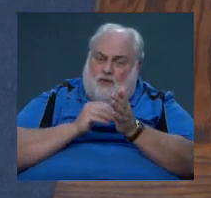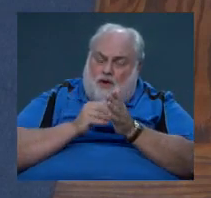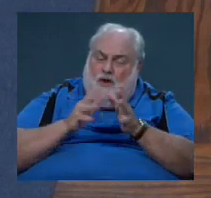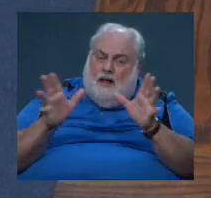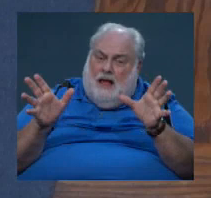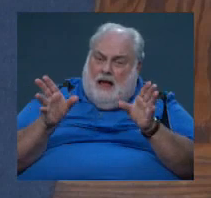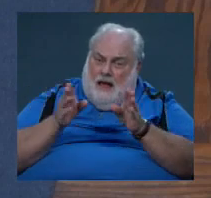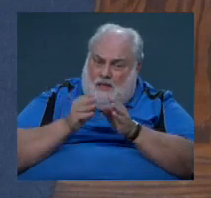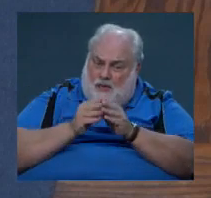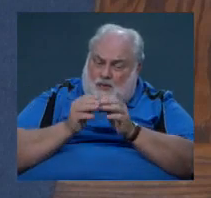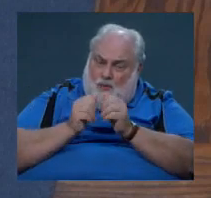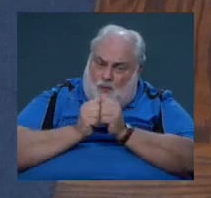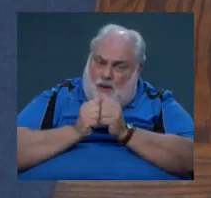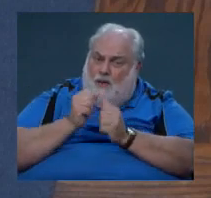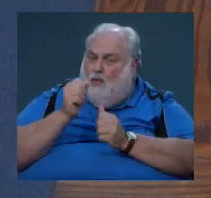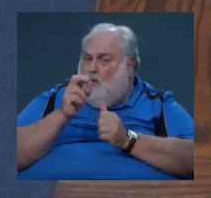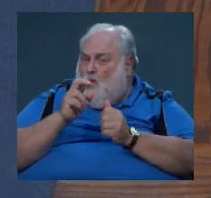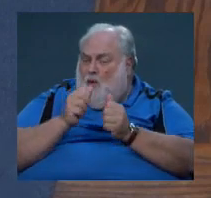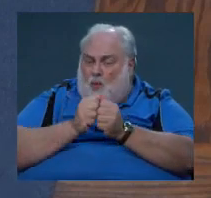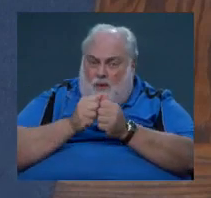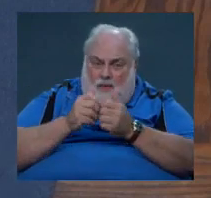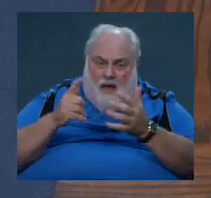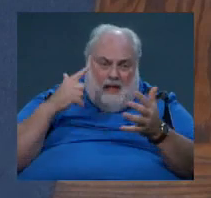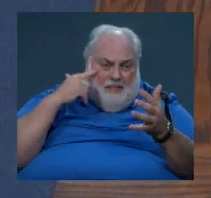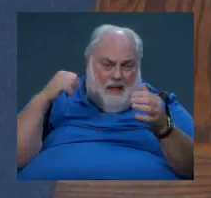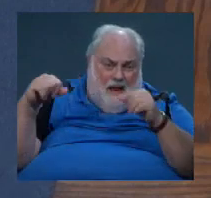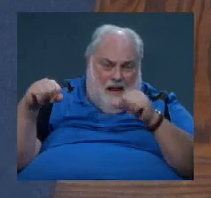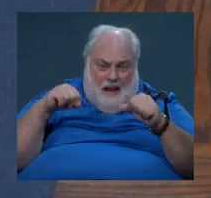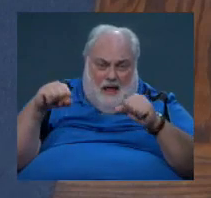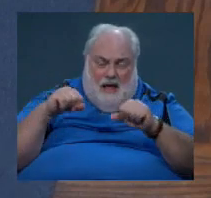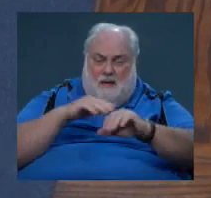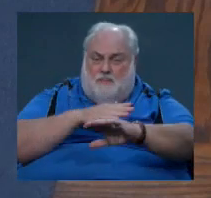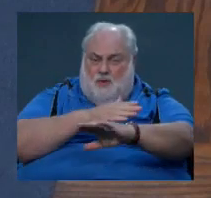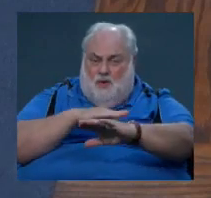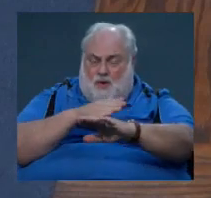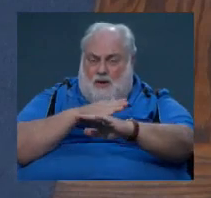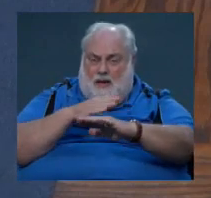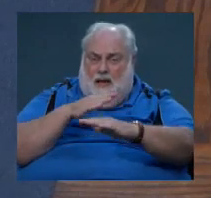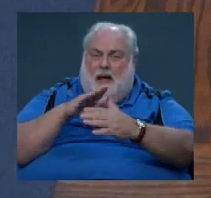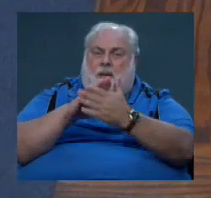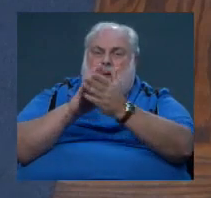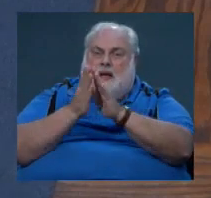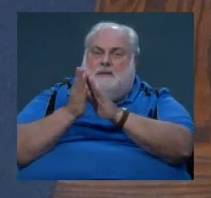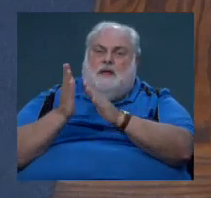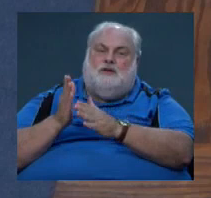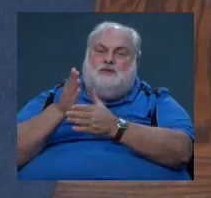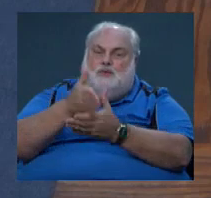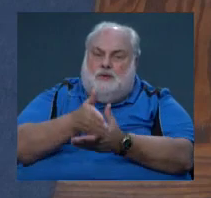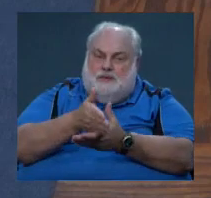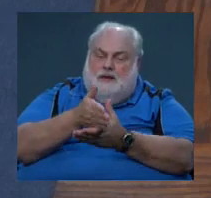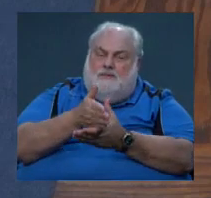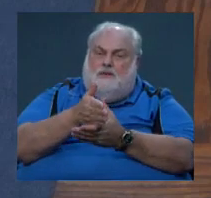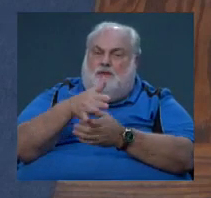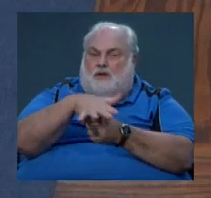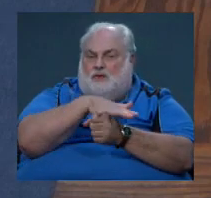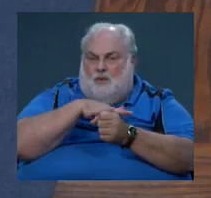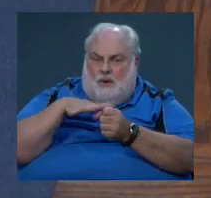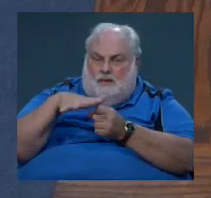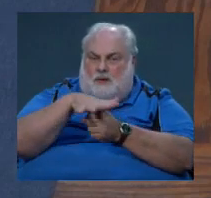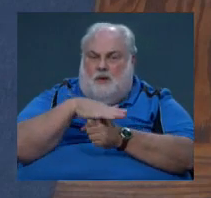gatherings, with or without loud music, it's going to be intrusive to the